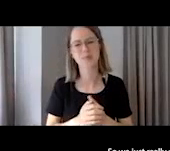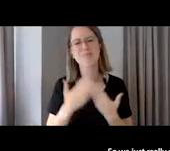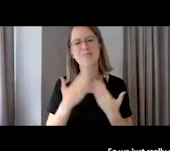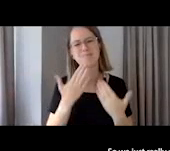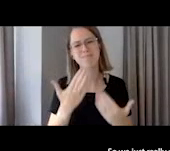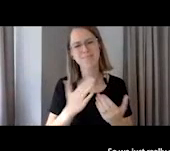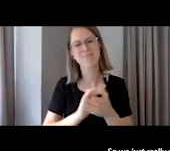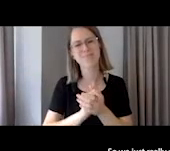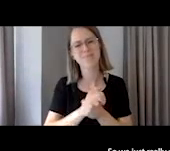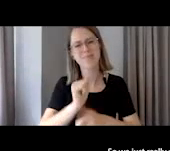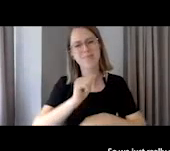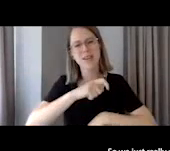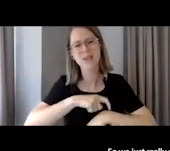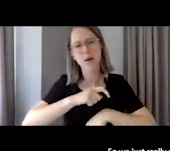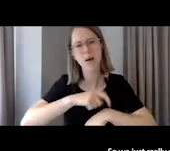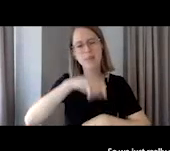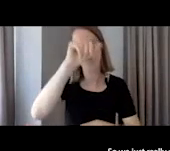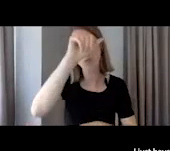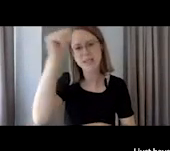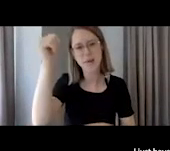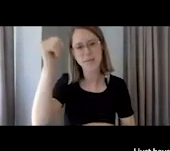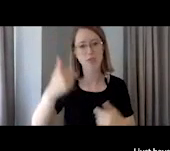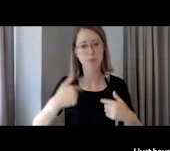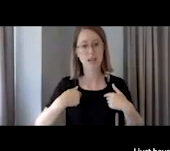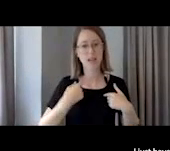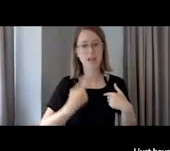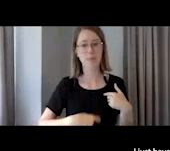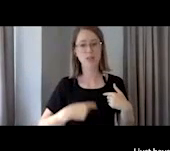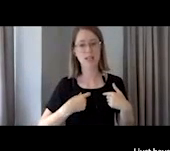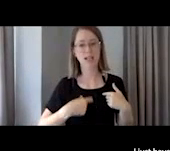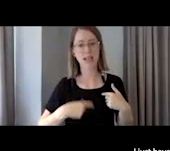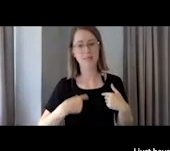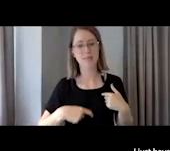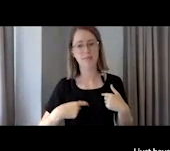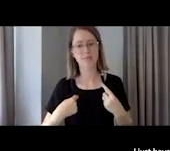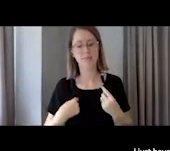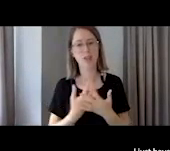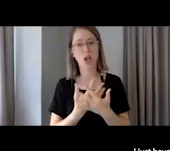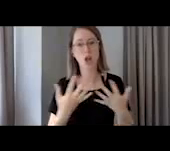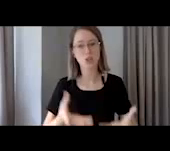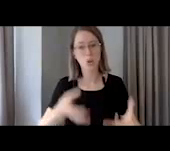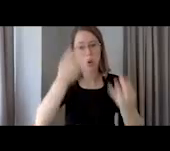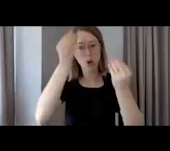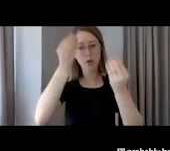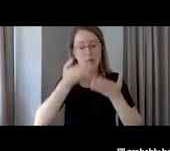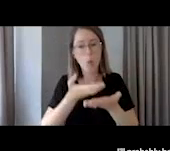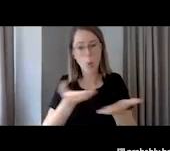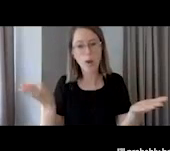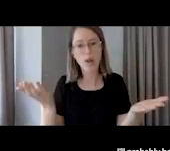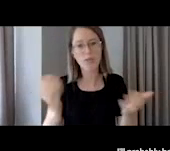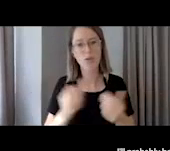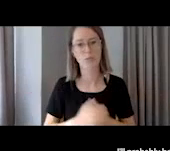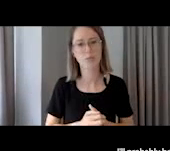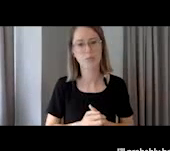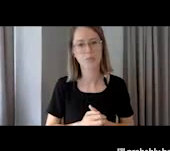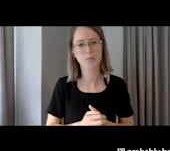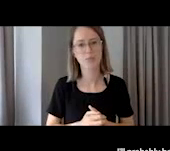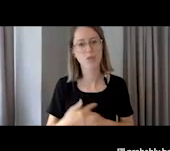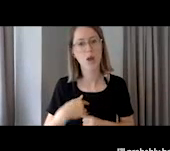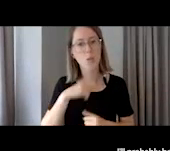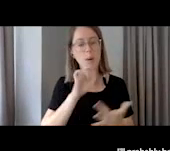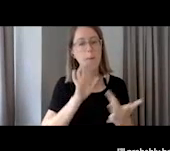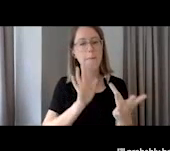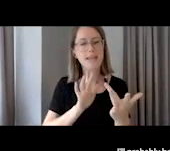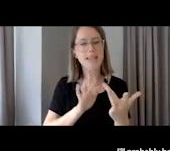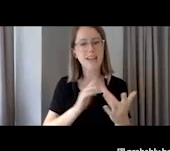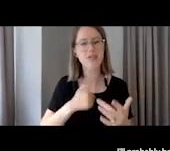time and your wisdom. And for me personally, I just have a lot to learn from all of you. I'll probably be in touch with my